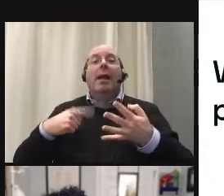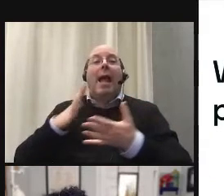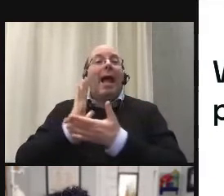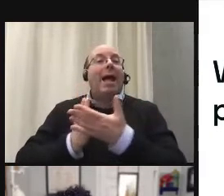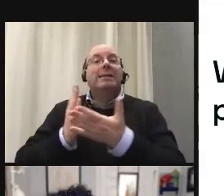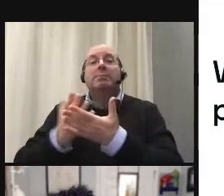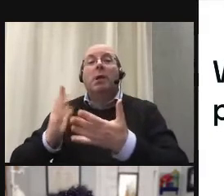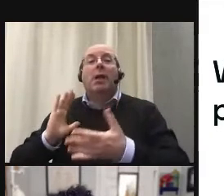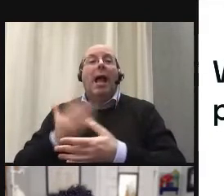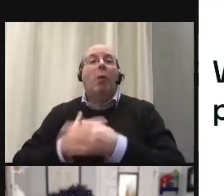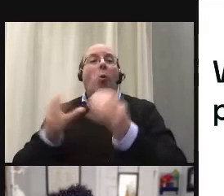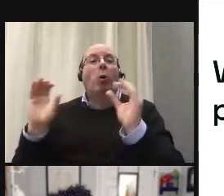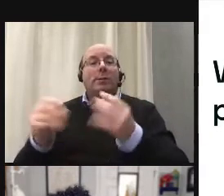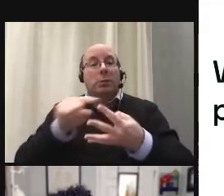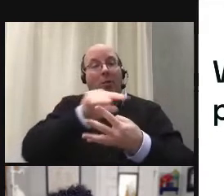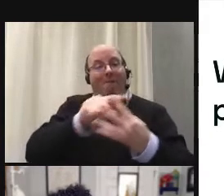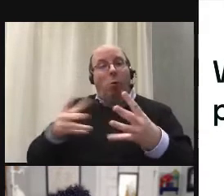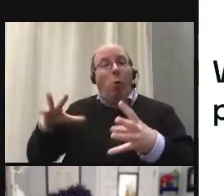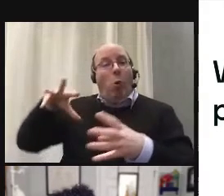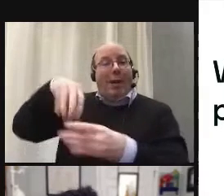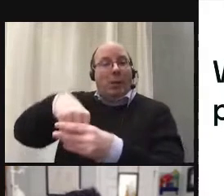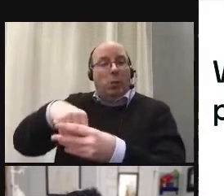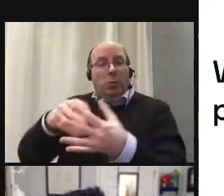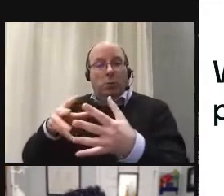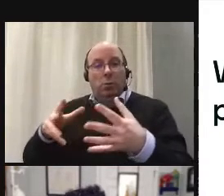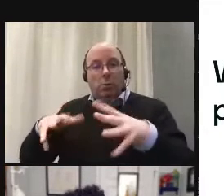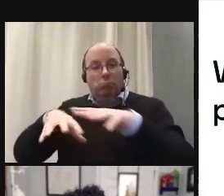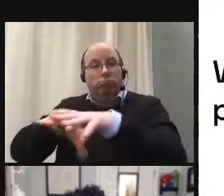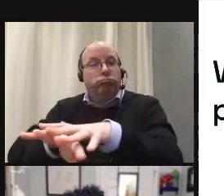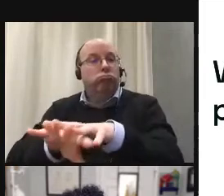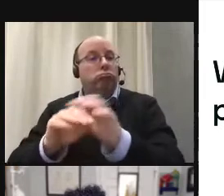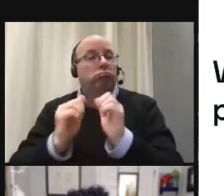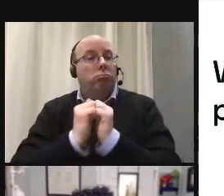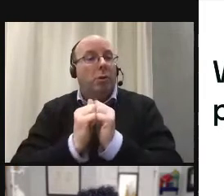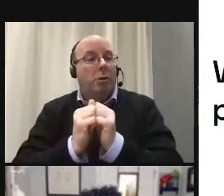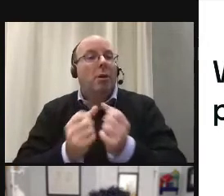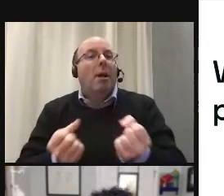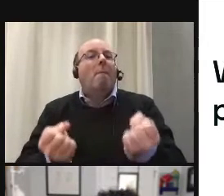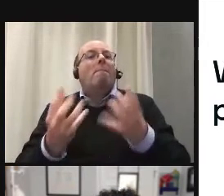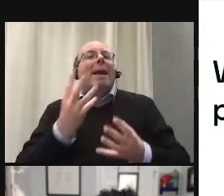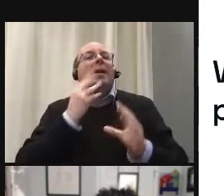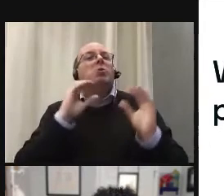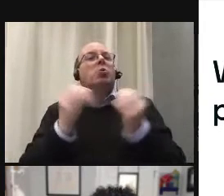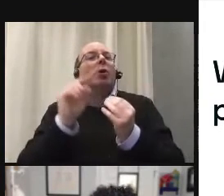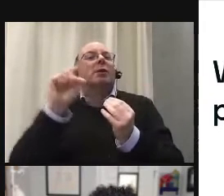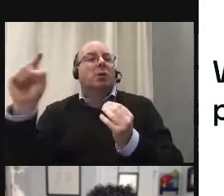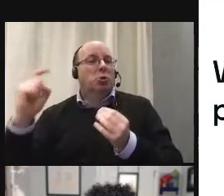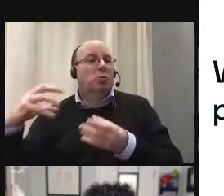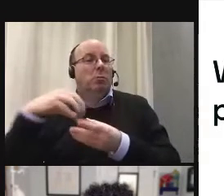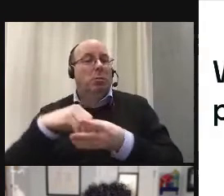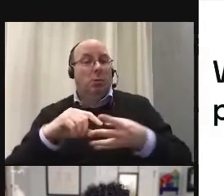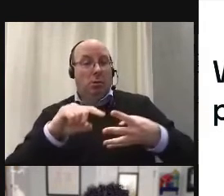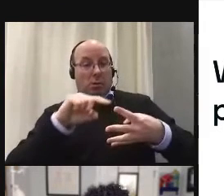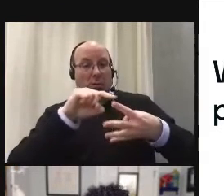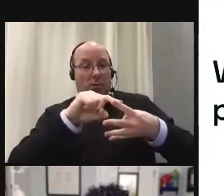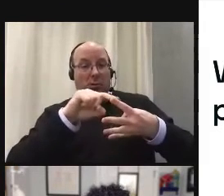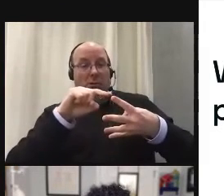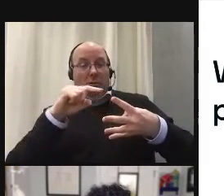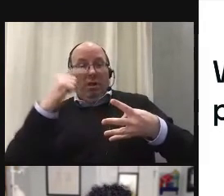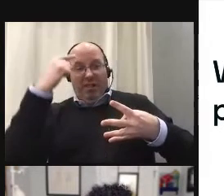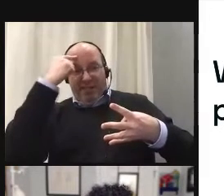our organization. And I think that's the direction that many Jewish organizations need to go. They shouldn't see these as,